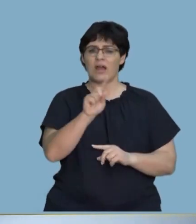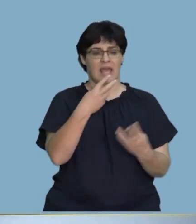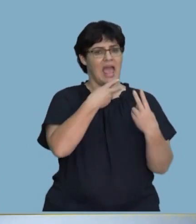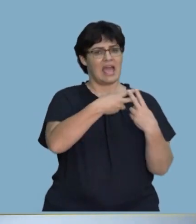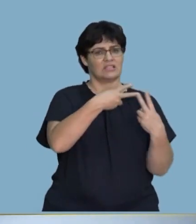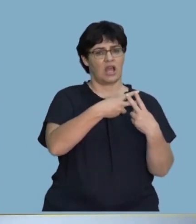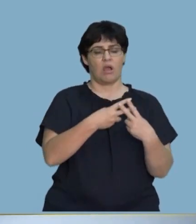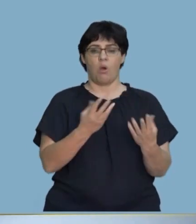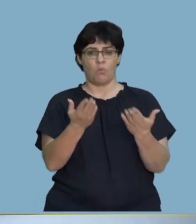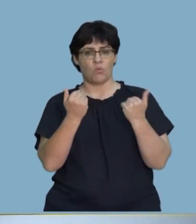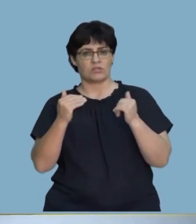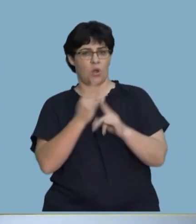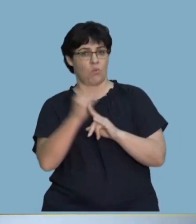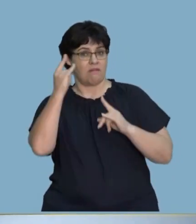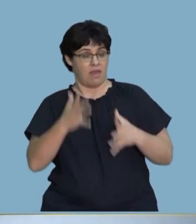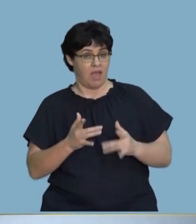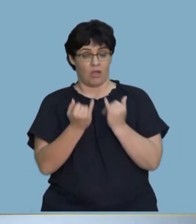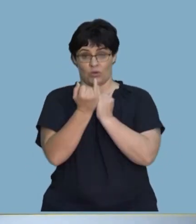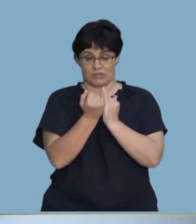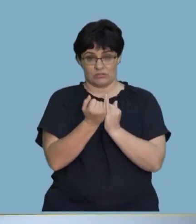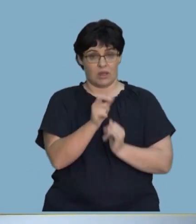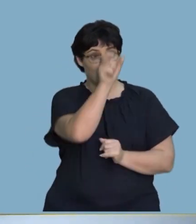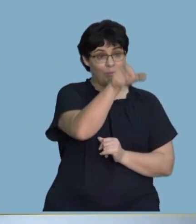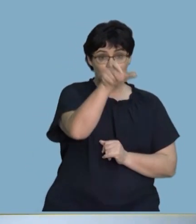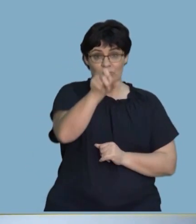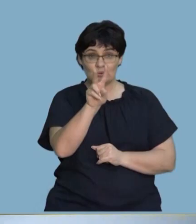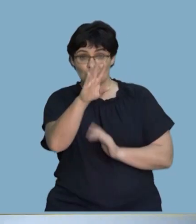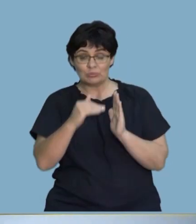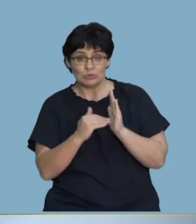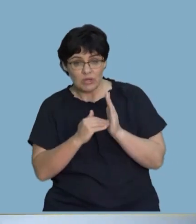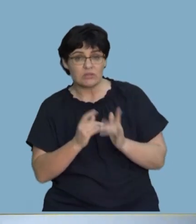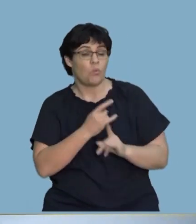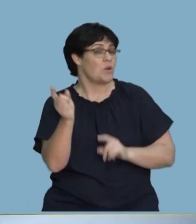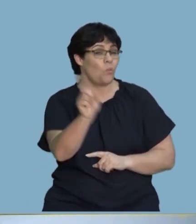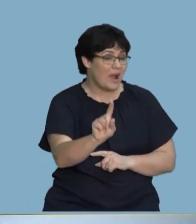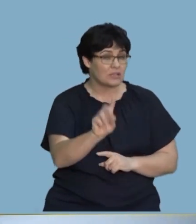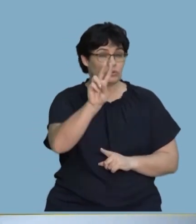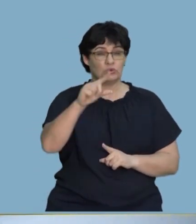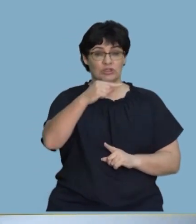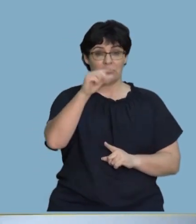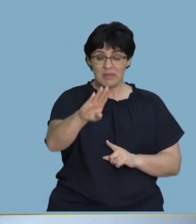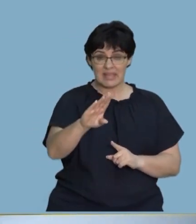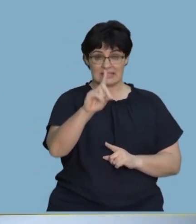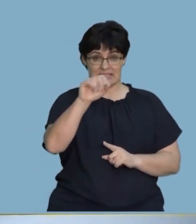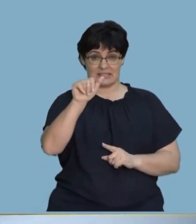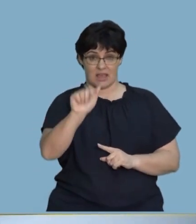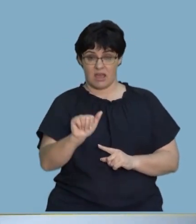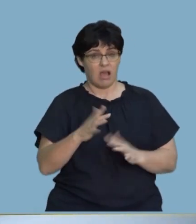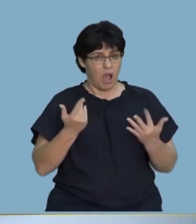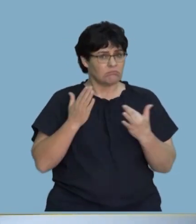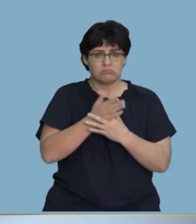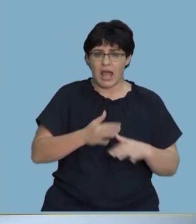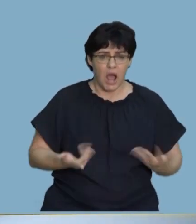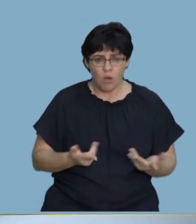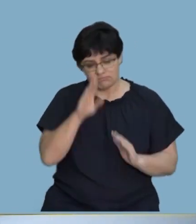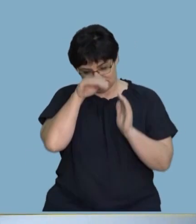hashtag Wazo Winner competition, where 2 lucky matriculants stand a chance to win 2 gigs of data. So all you need to do to enter is